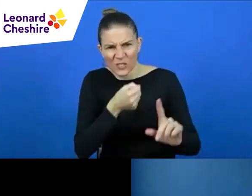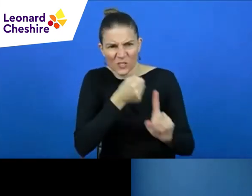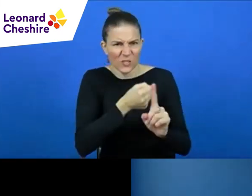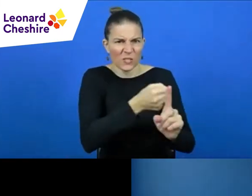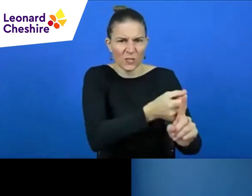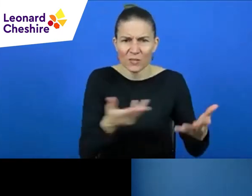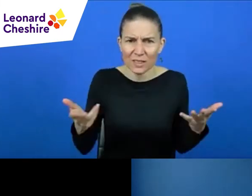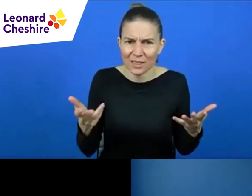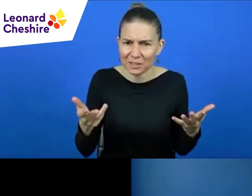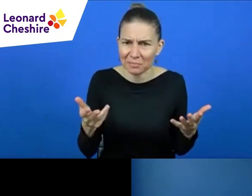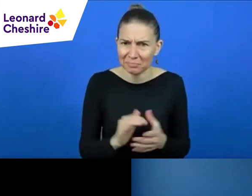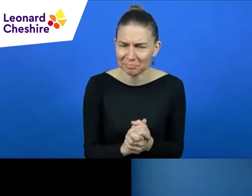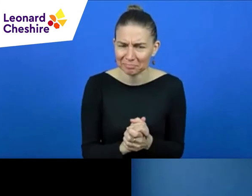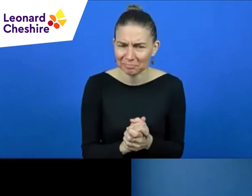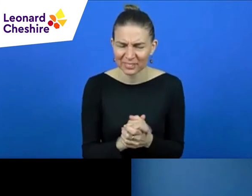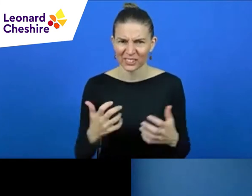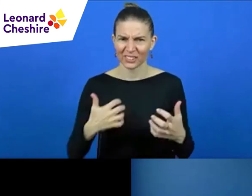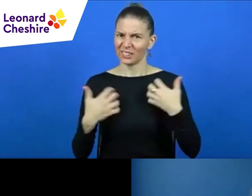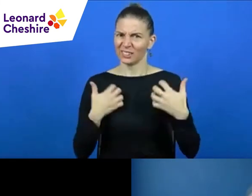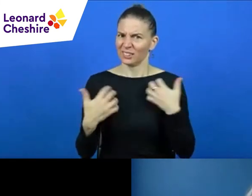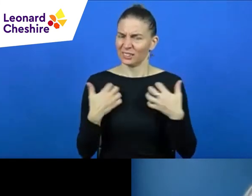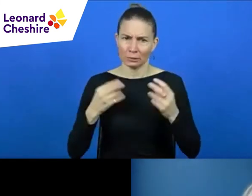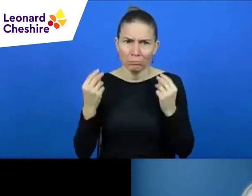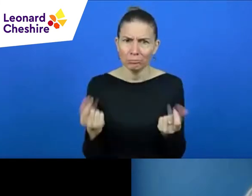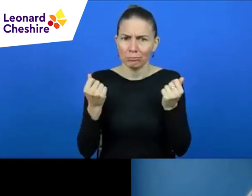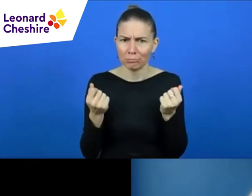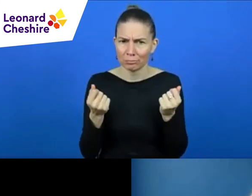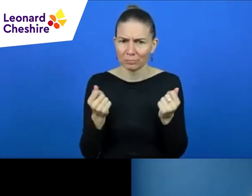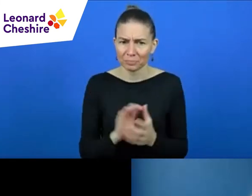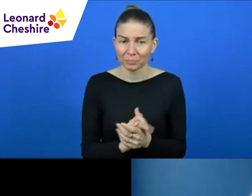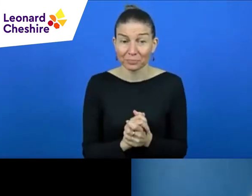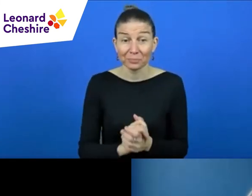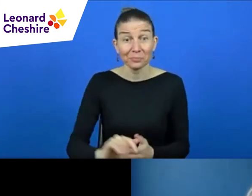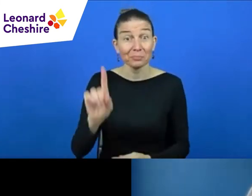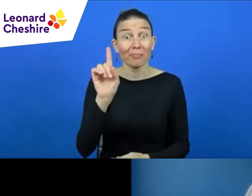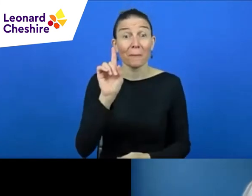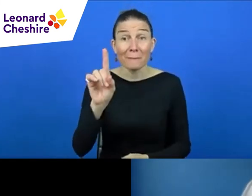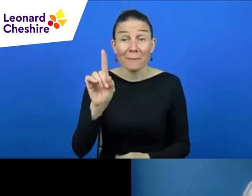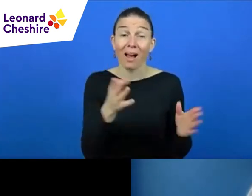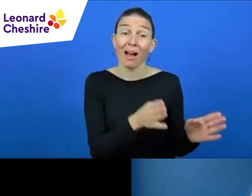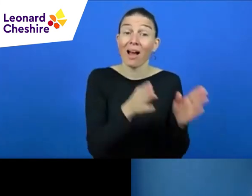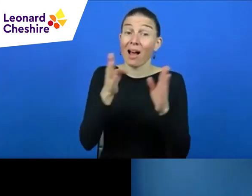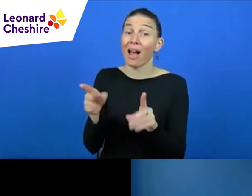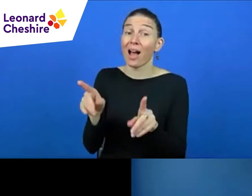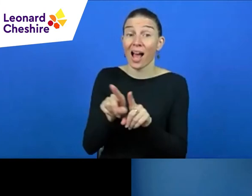that. And so much of our lives are mediated through these, you know, the social media. What we're doing